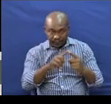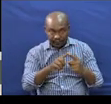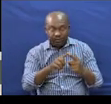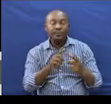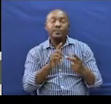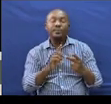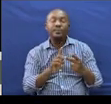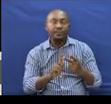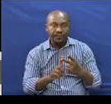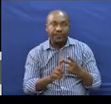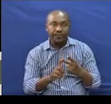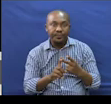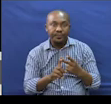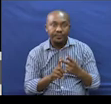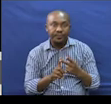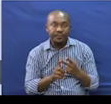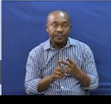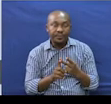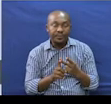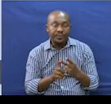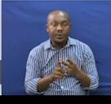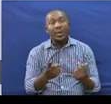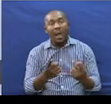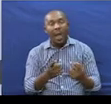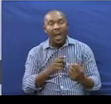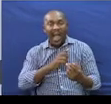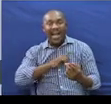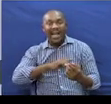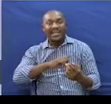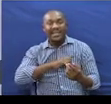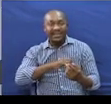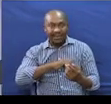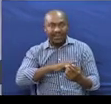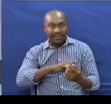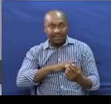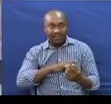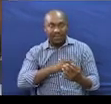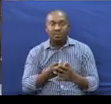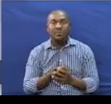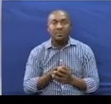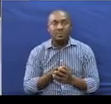populations, we are supposed to know the characteristics